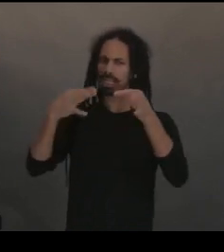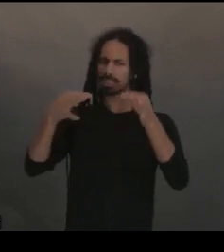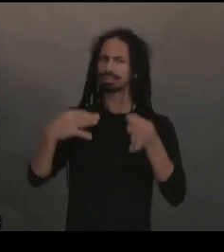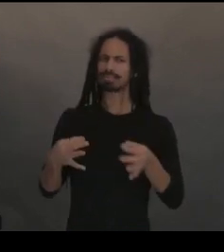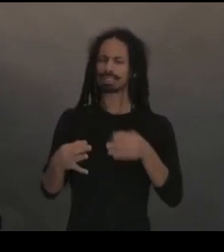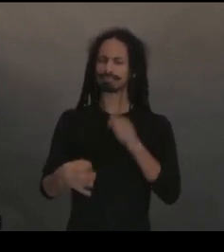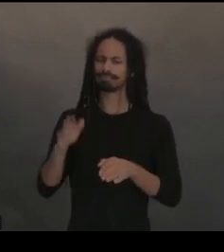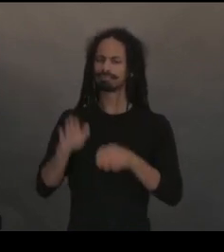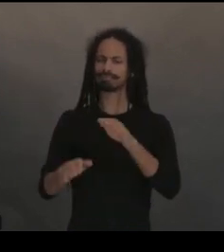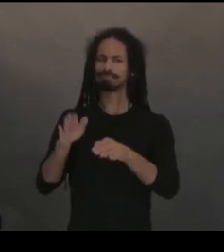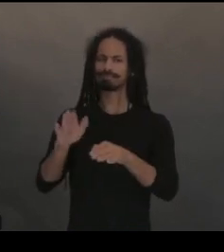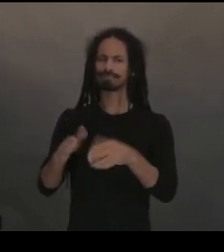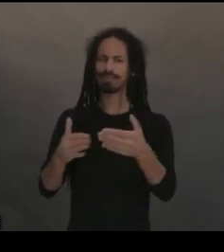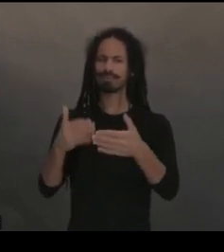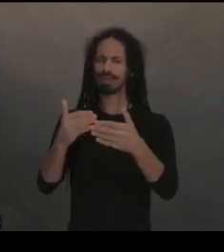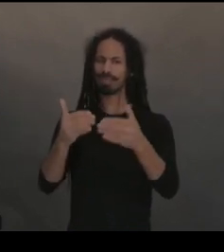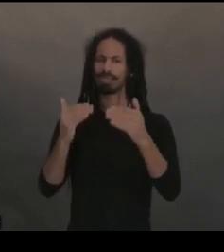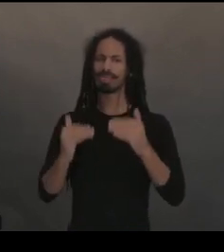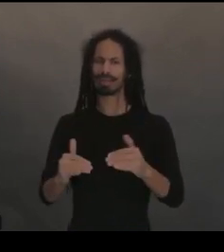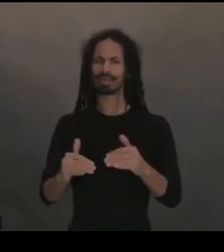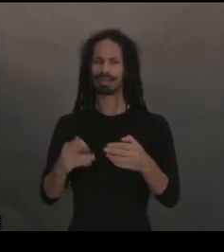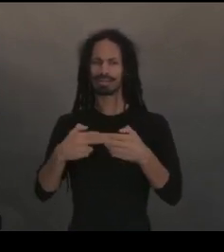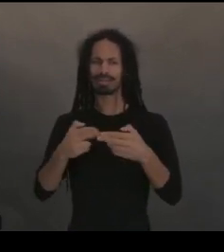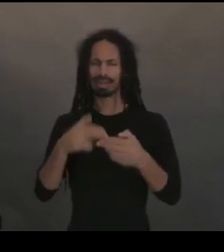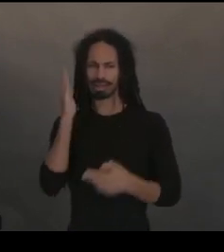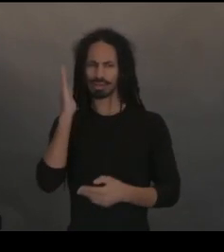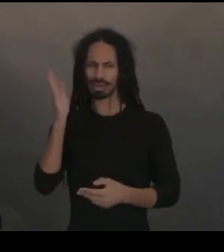the next few slides.